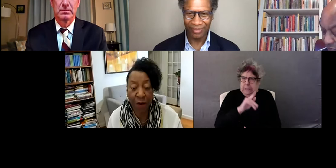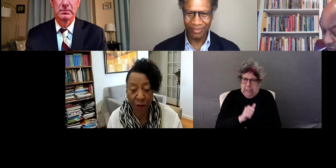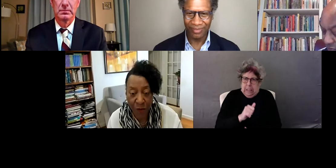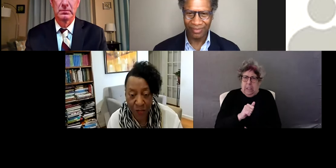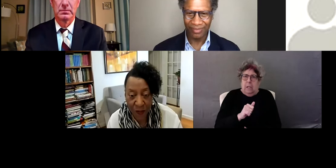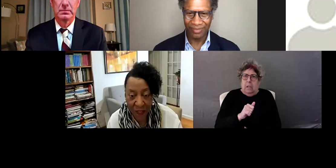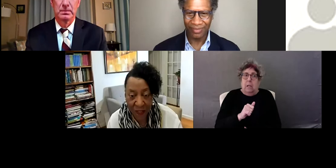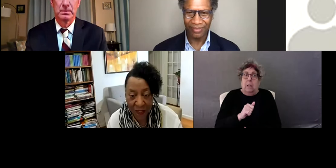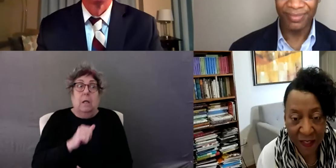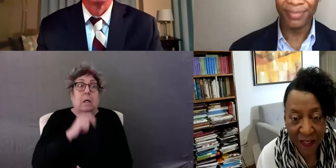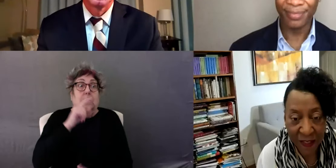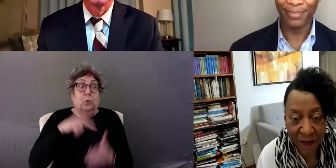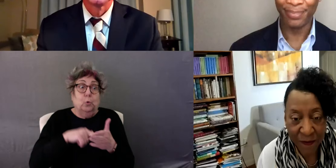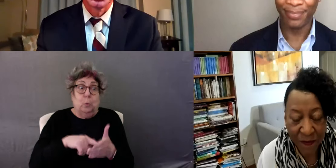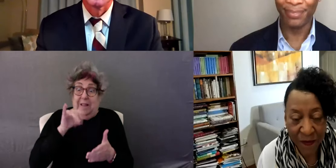breastfeeding mothers?